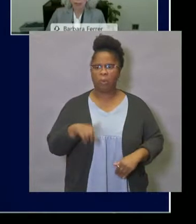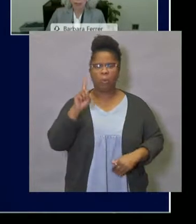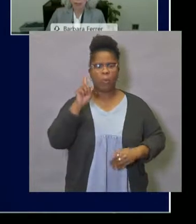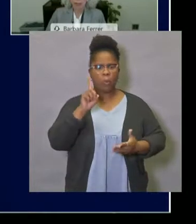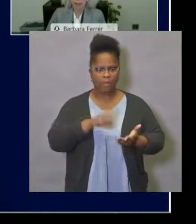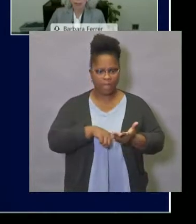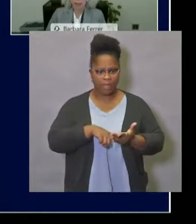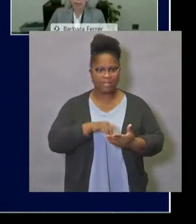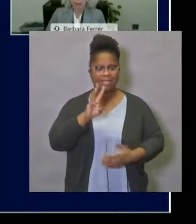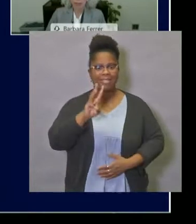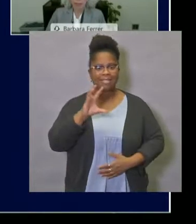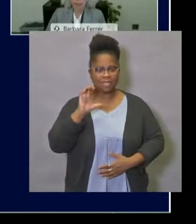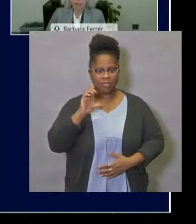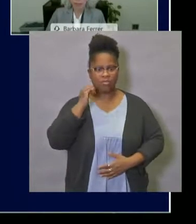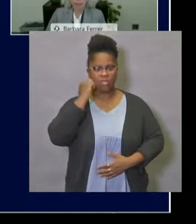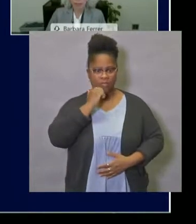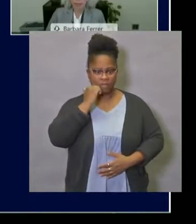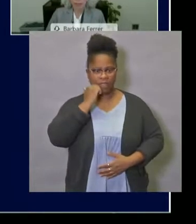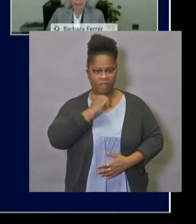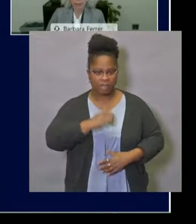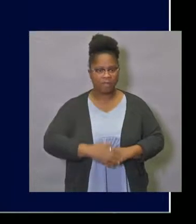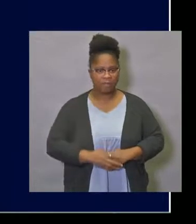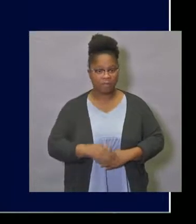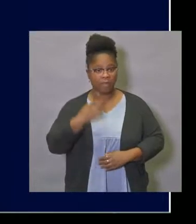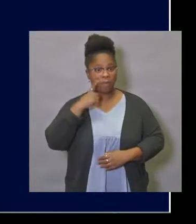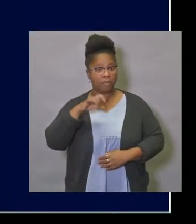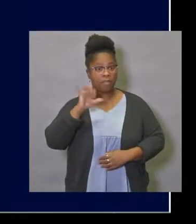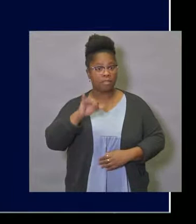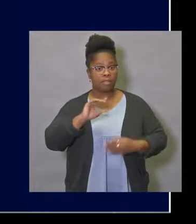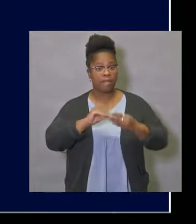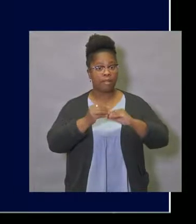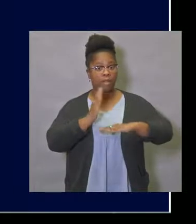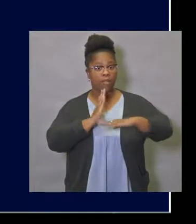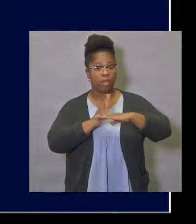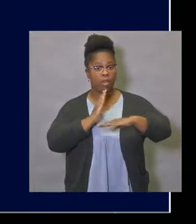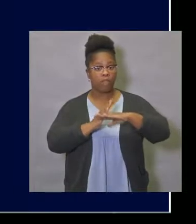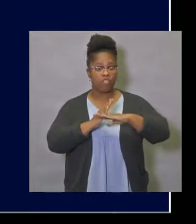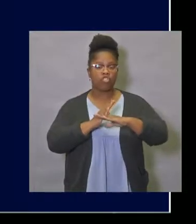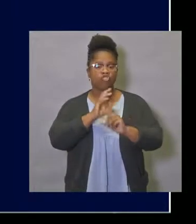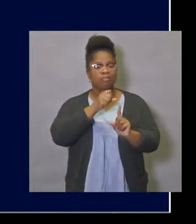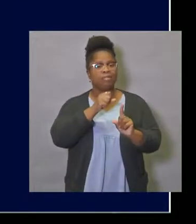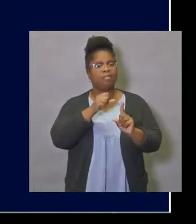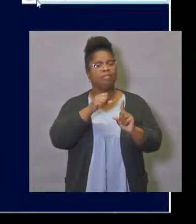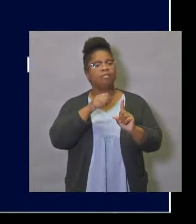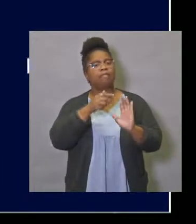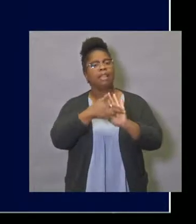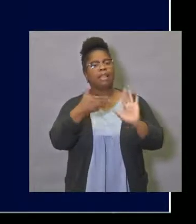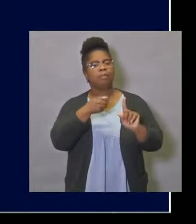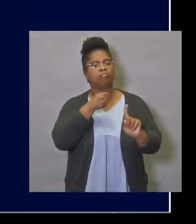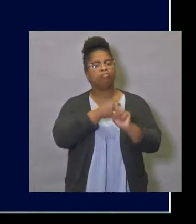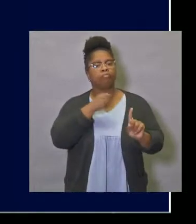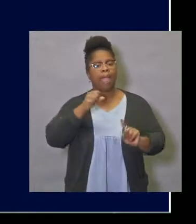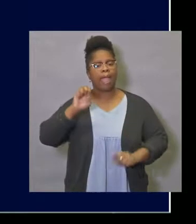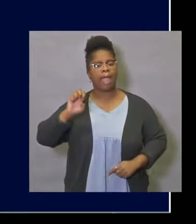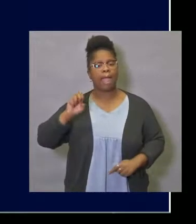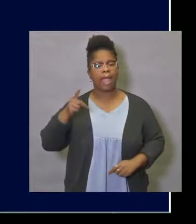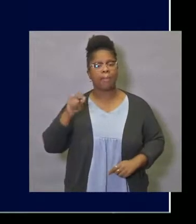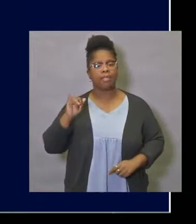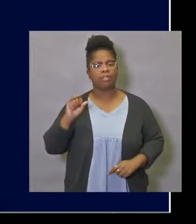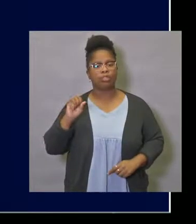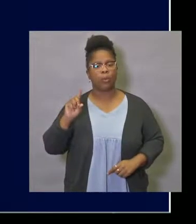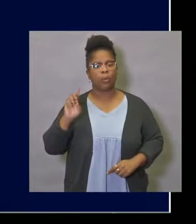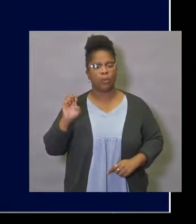1,600 cases a day. Since this number of average cases is by episode date, meaning the date a person was tested or began